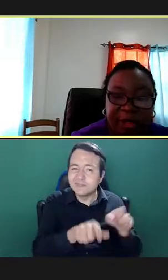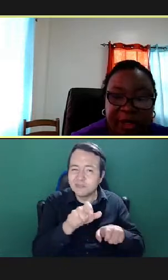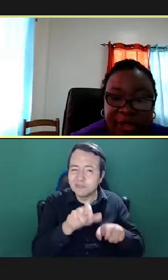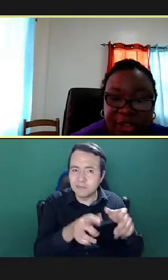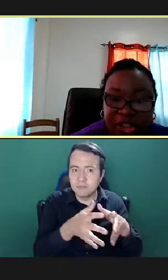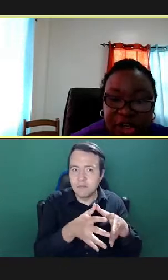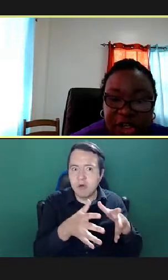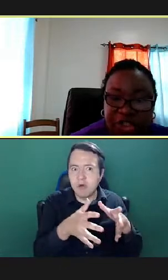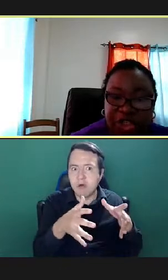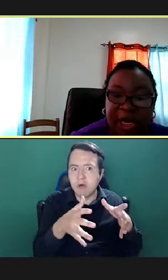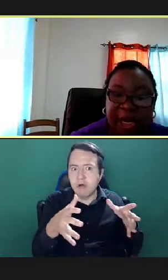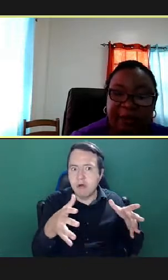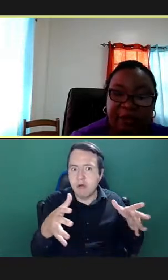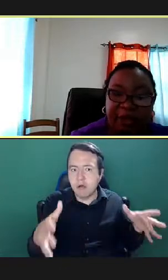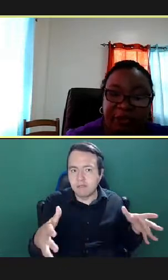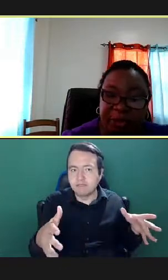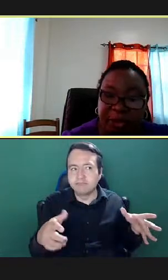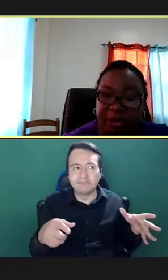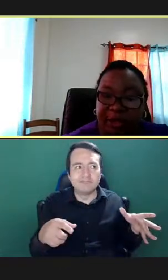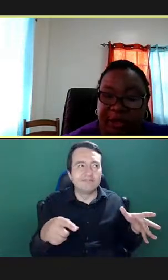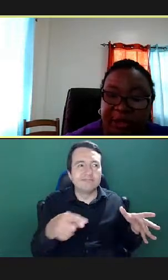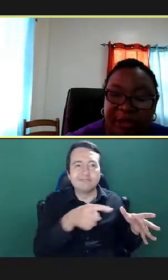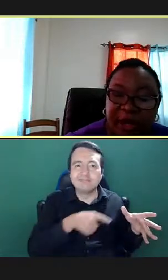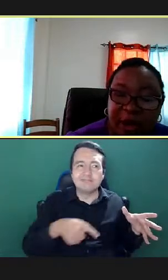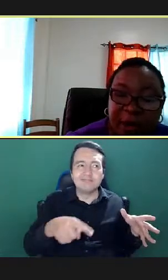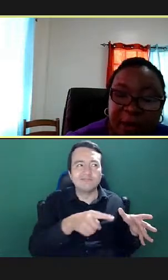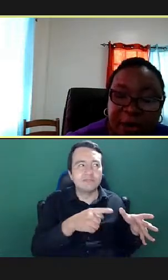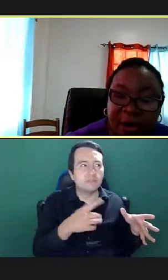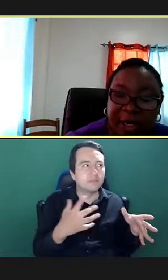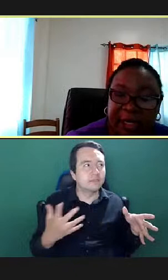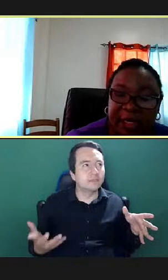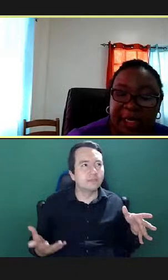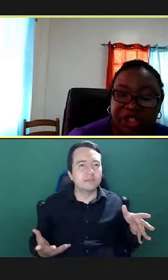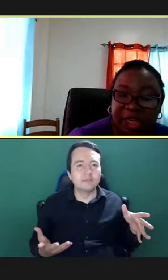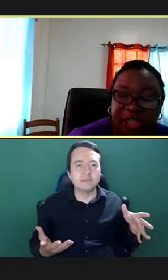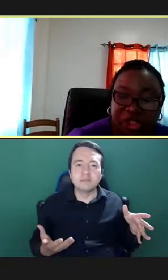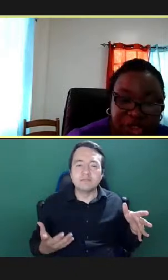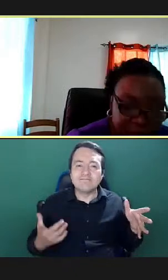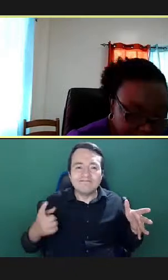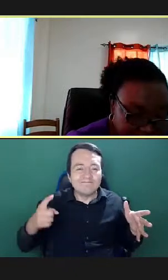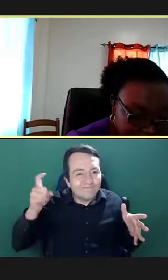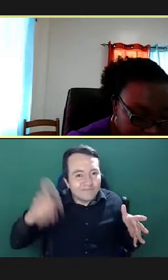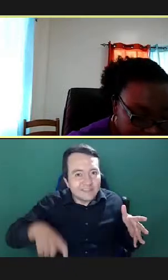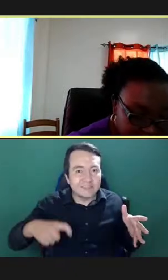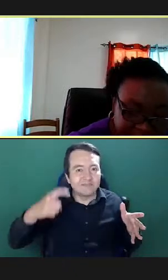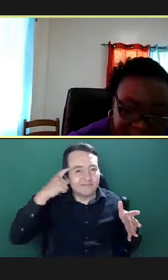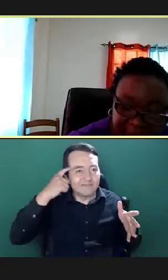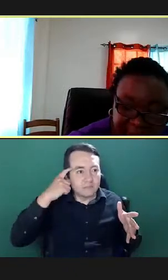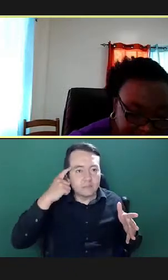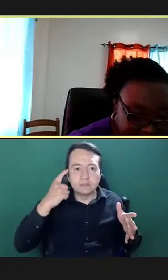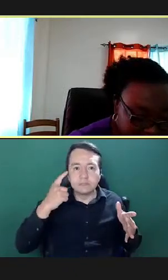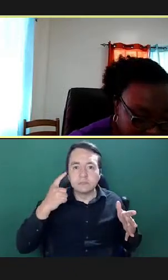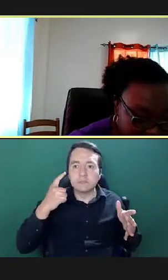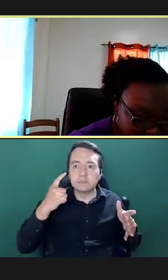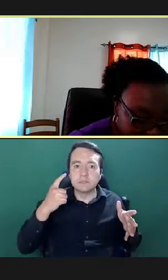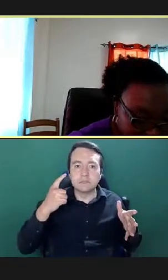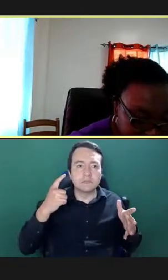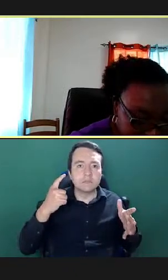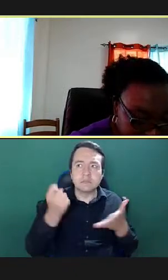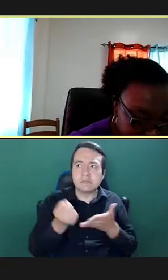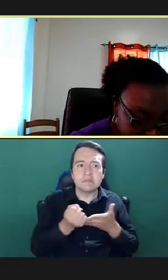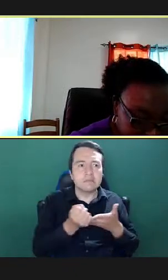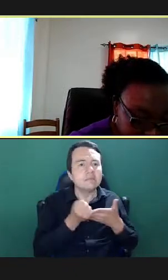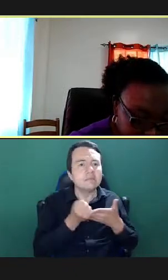from the community or the church, and very few persons were engaged in NGOs or the governmental